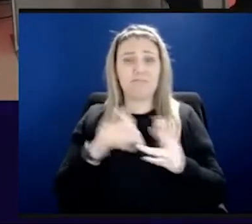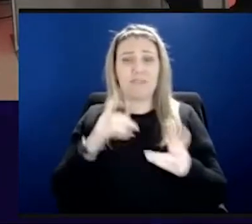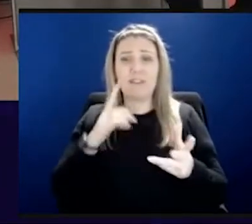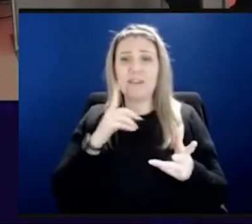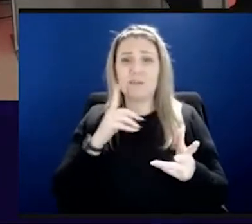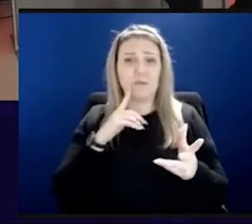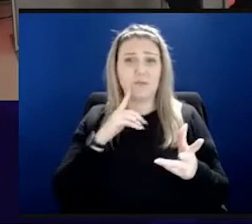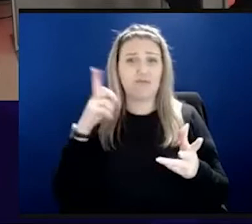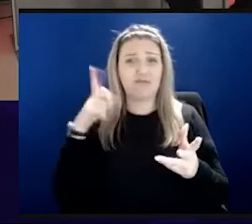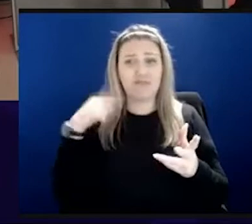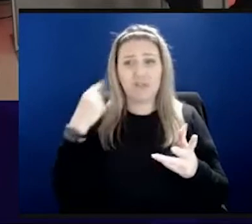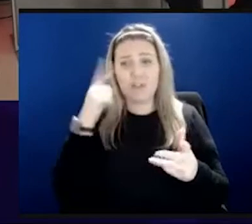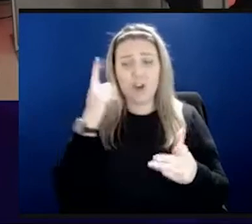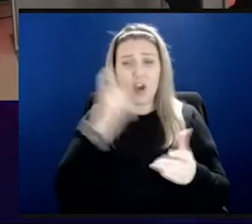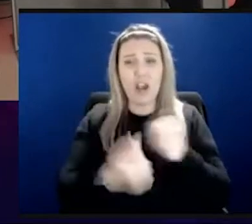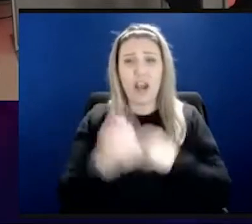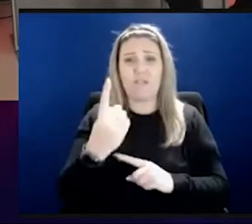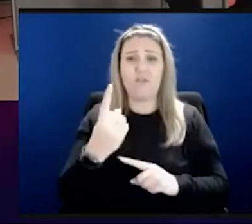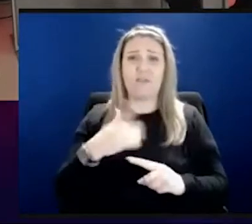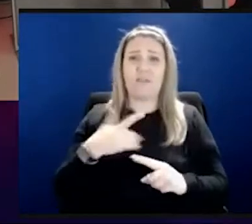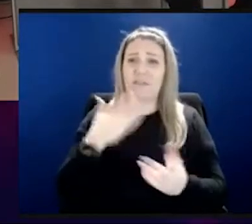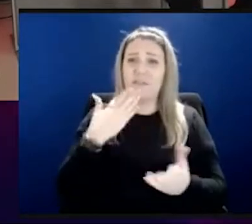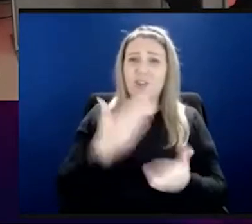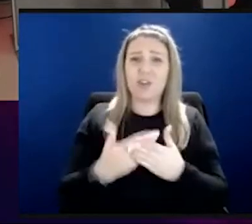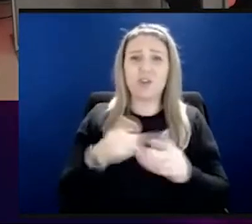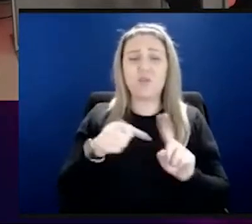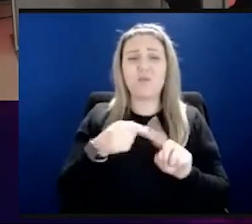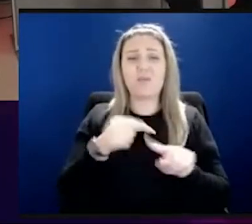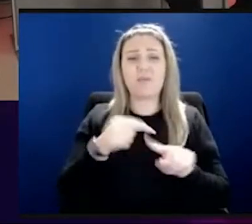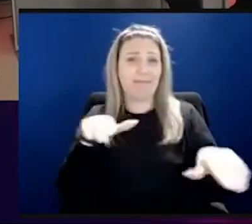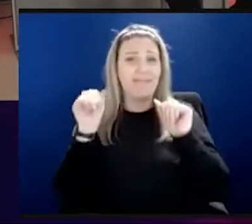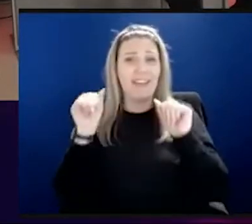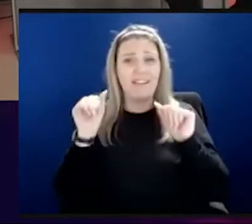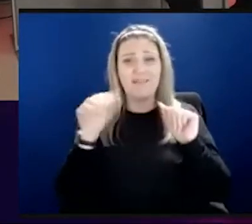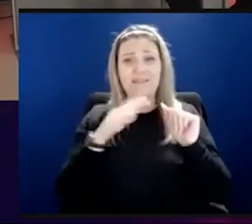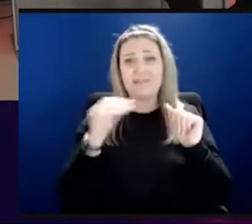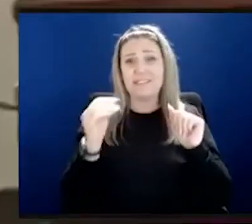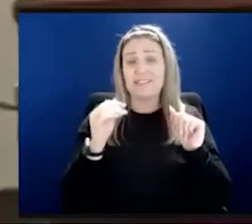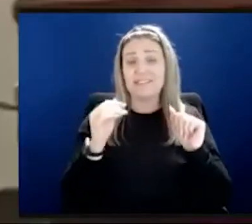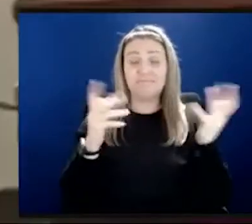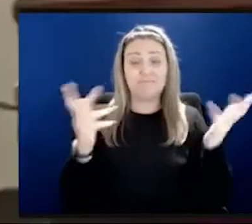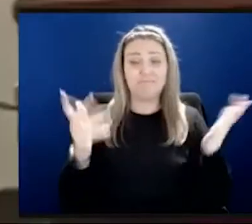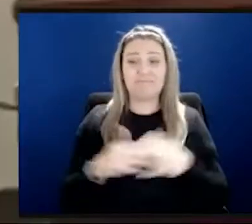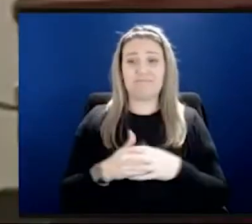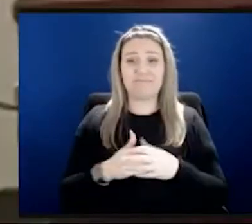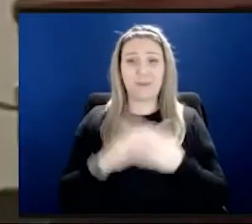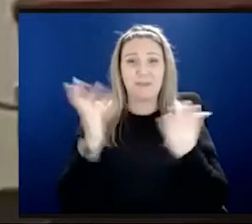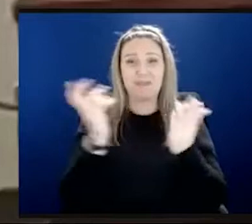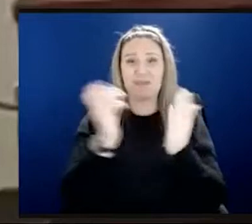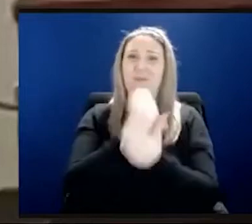and it just felt good, you know, when I walked out of there. And it just a major victory. It was